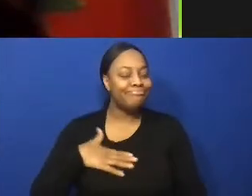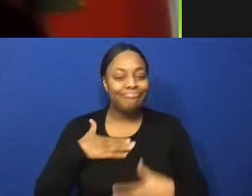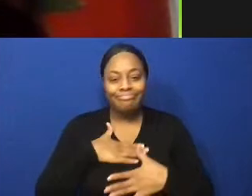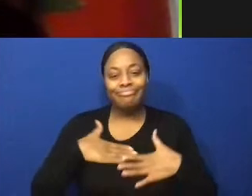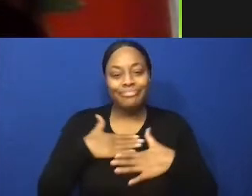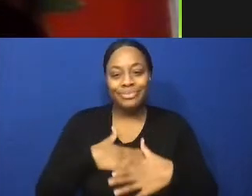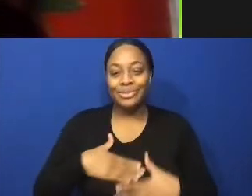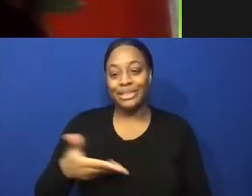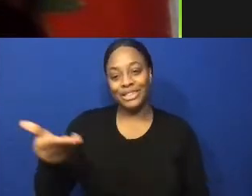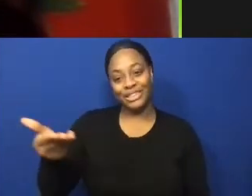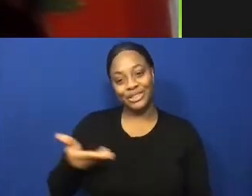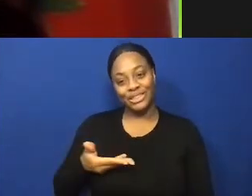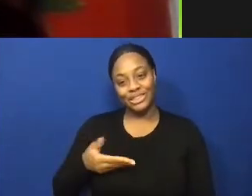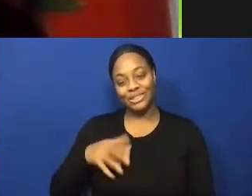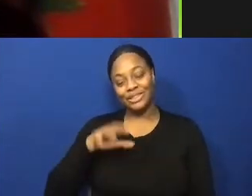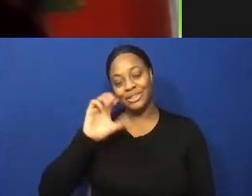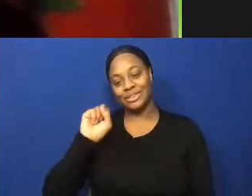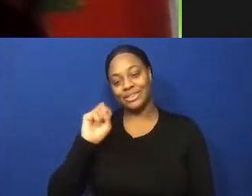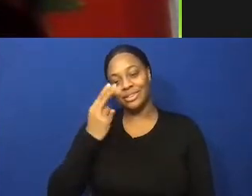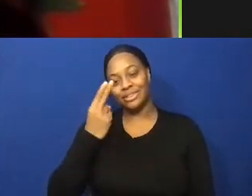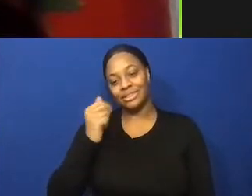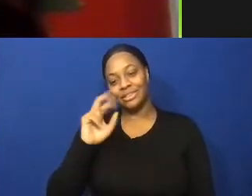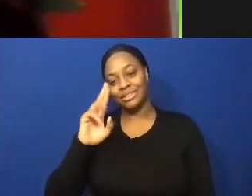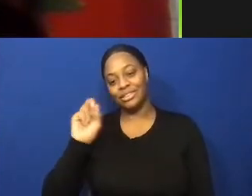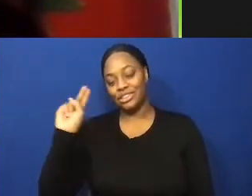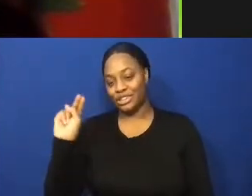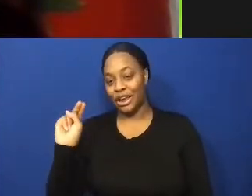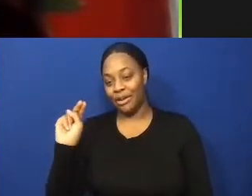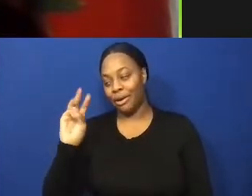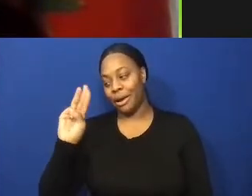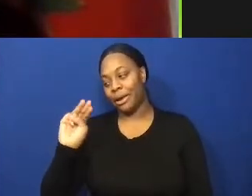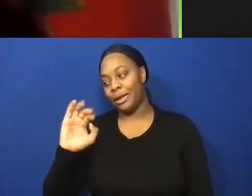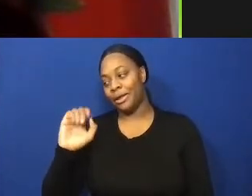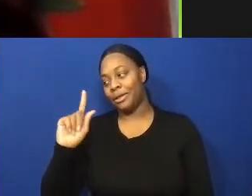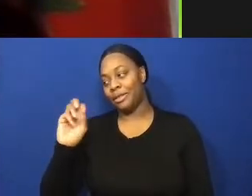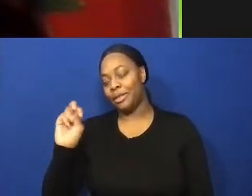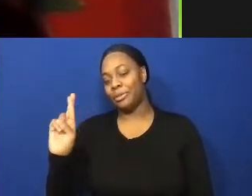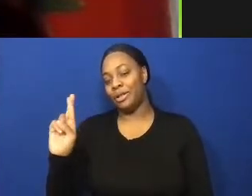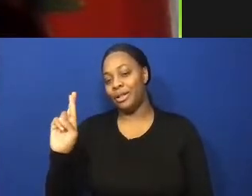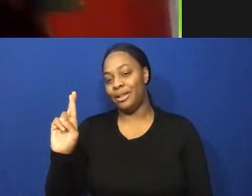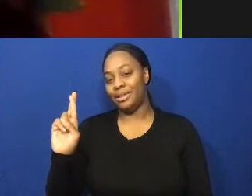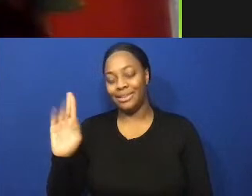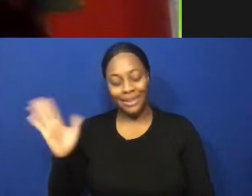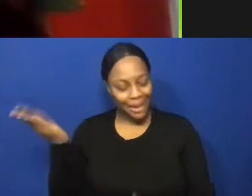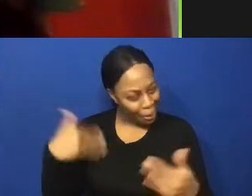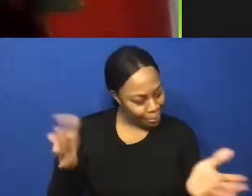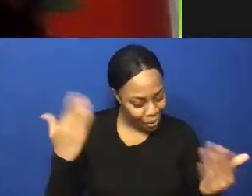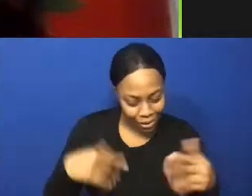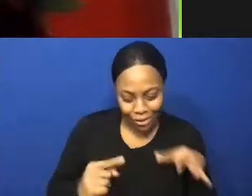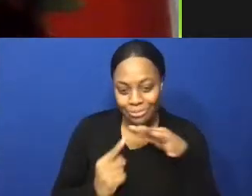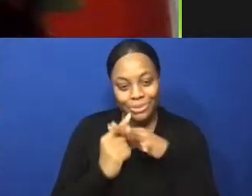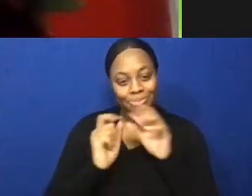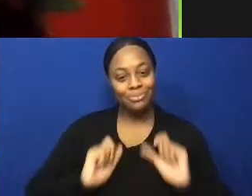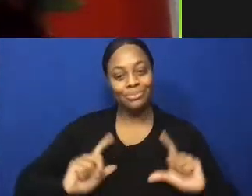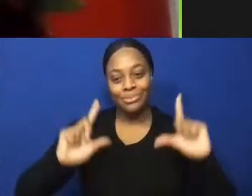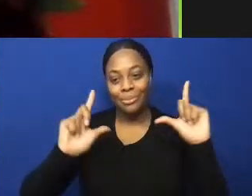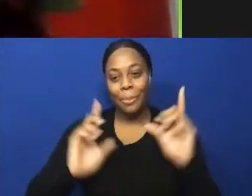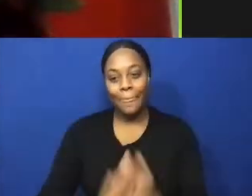to introduce Sharron Miller. Miss Sharron, come on in.